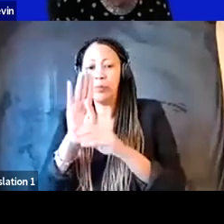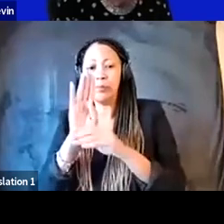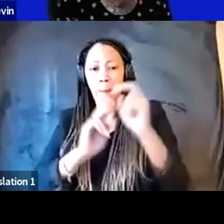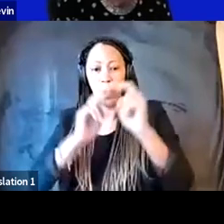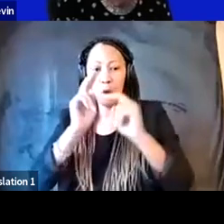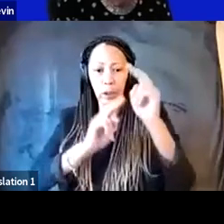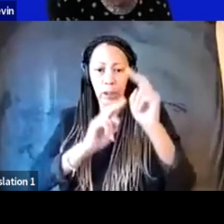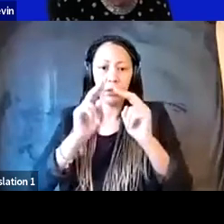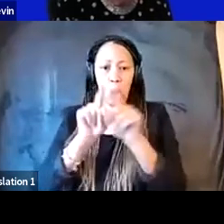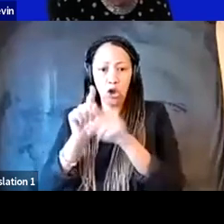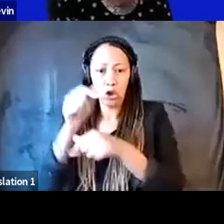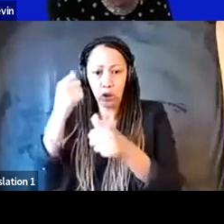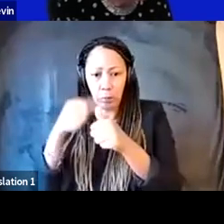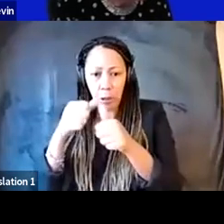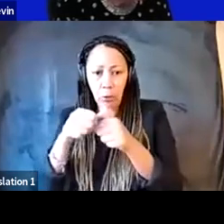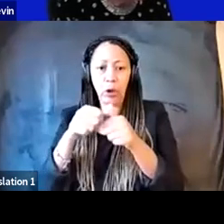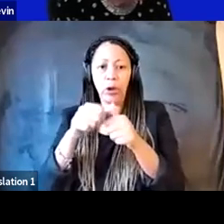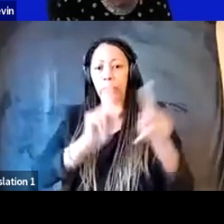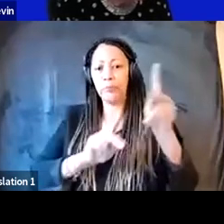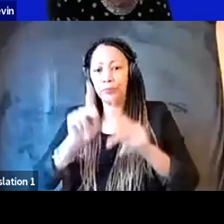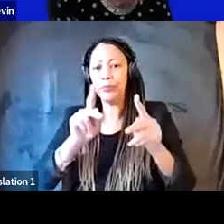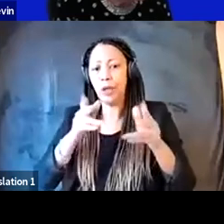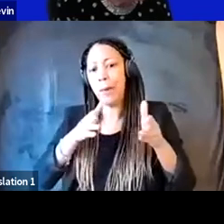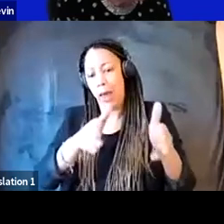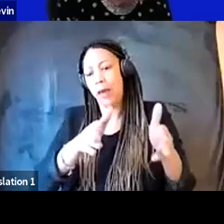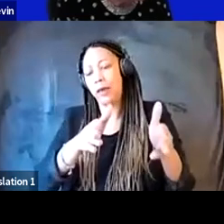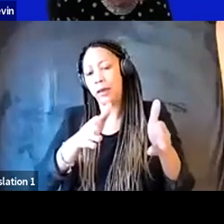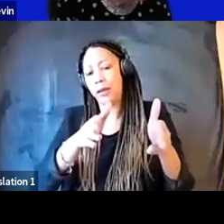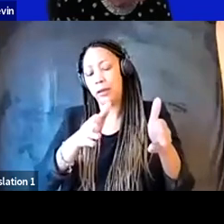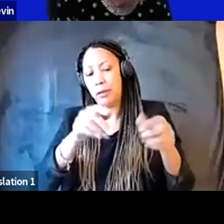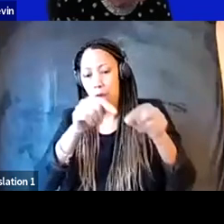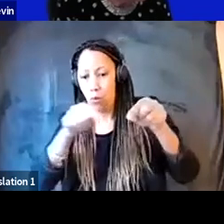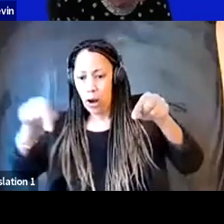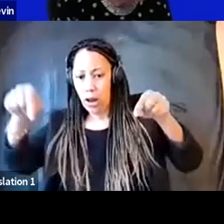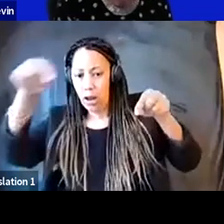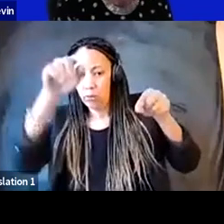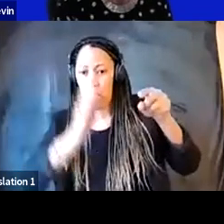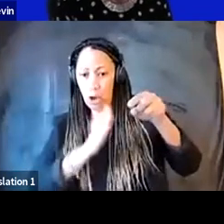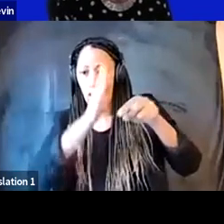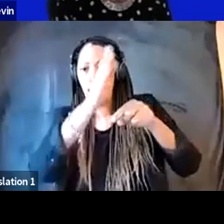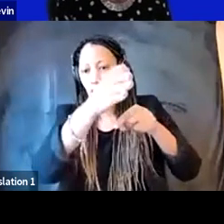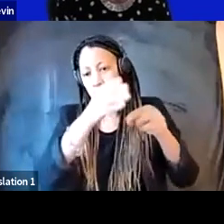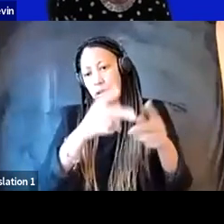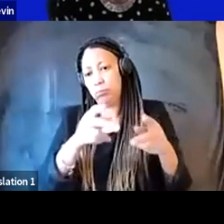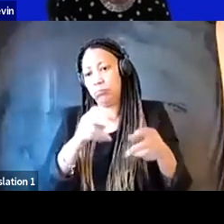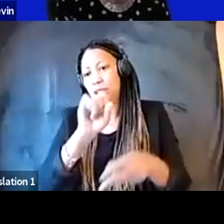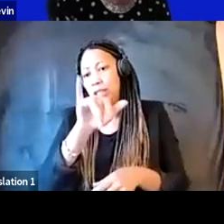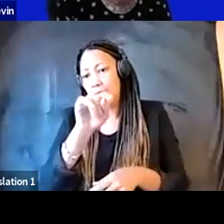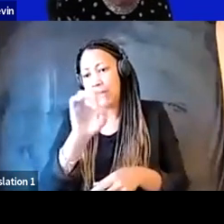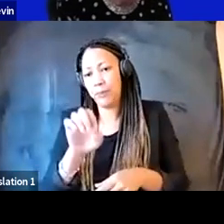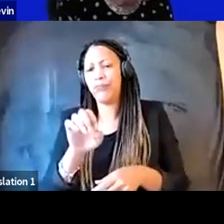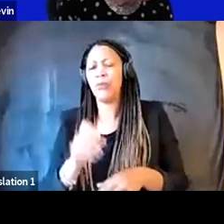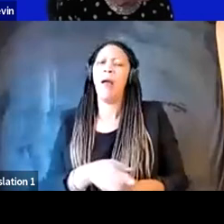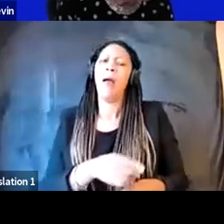account of the equestrian pathways around and across the site. One thing the community board